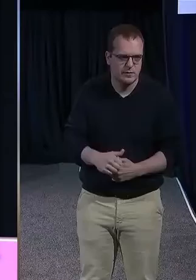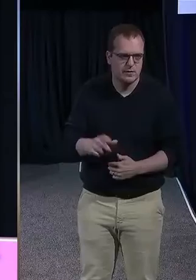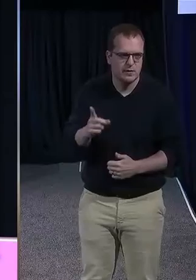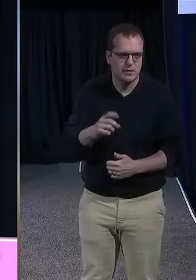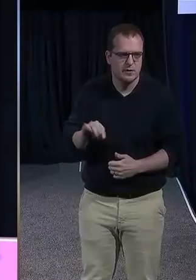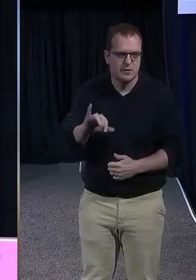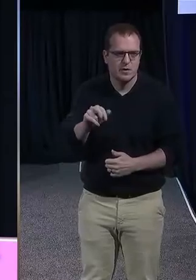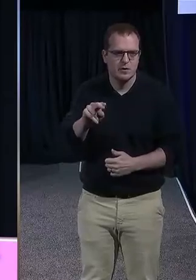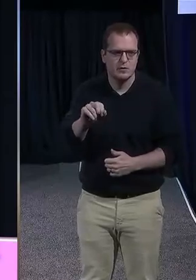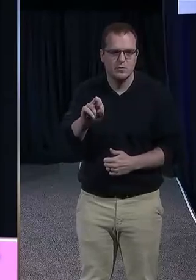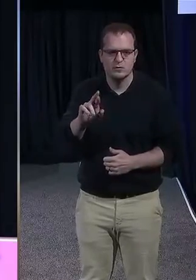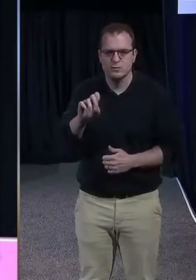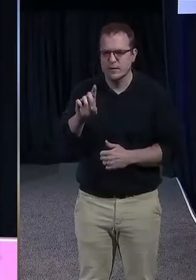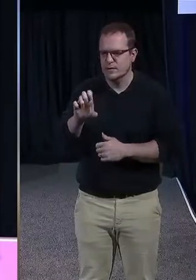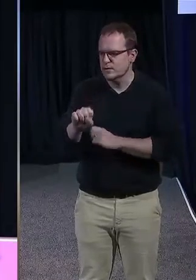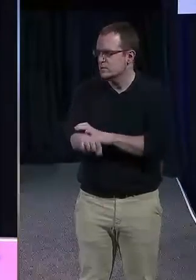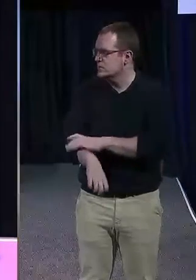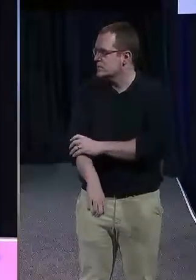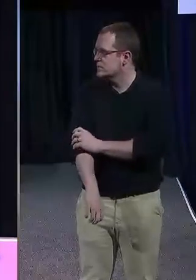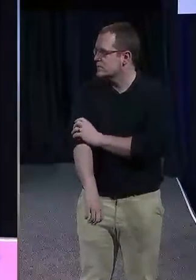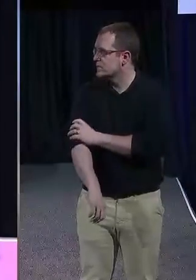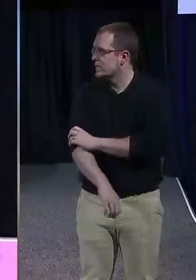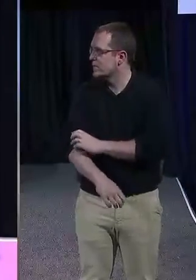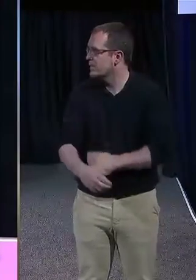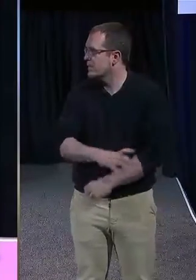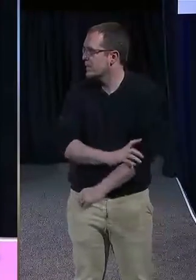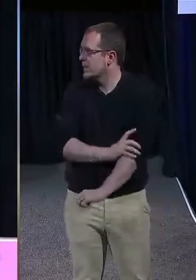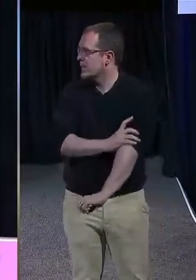Dr. Joan R. Reid.